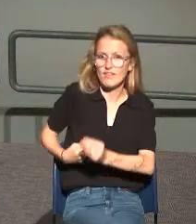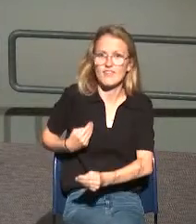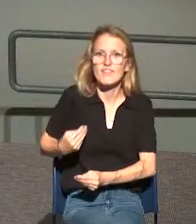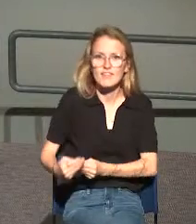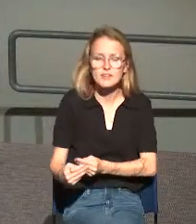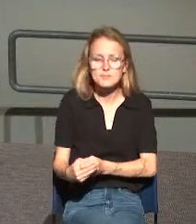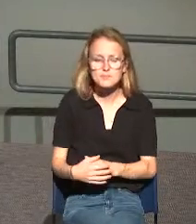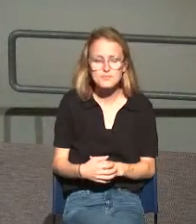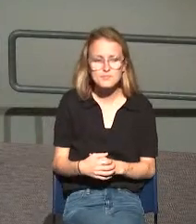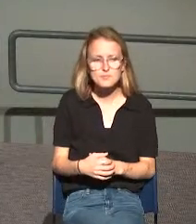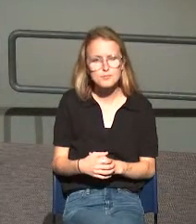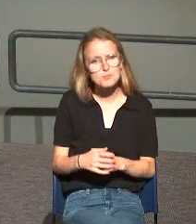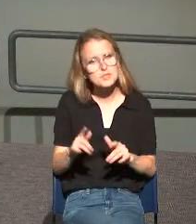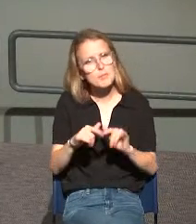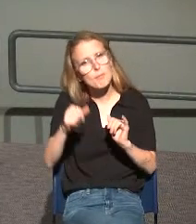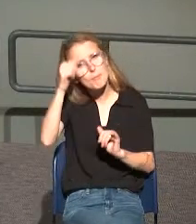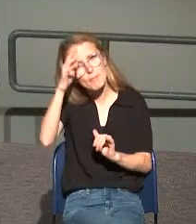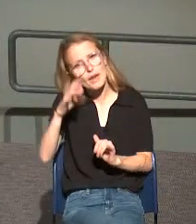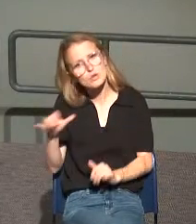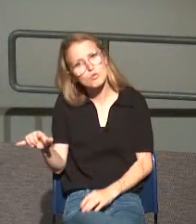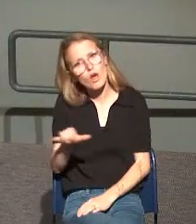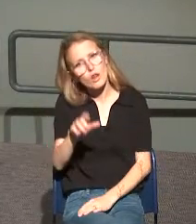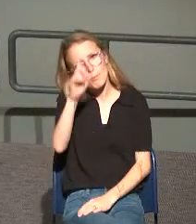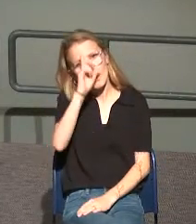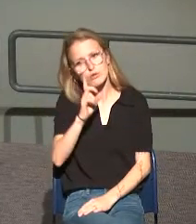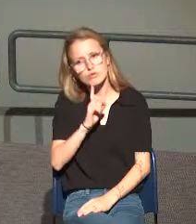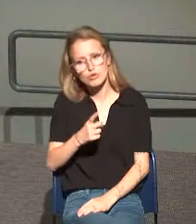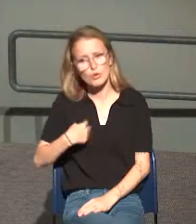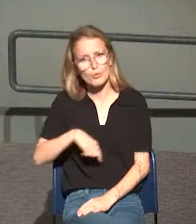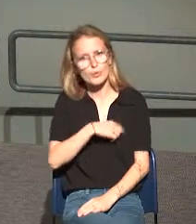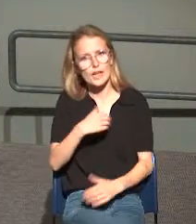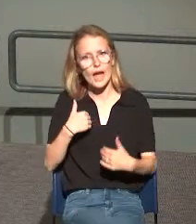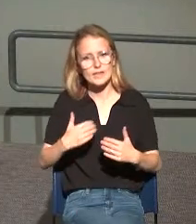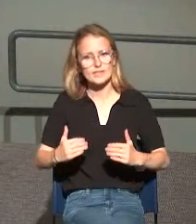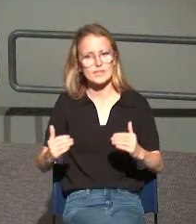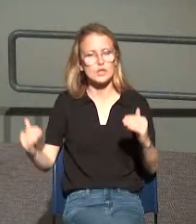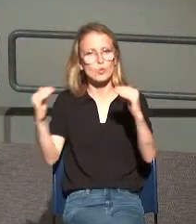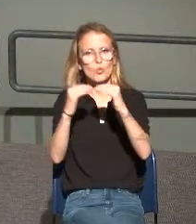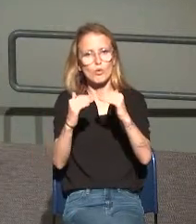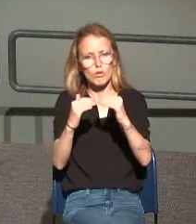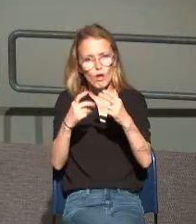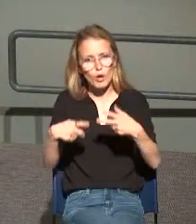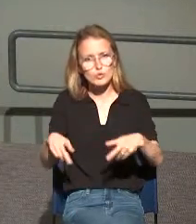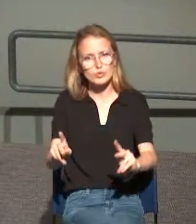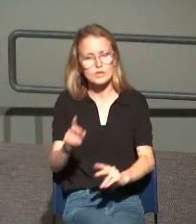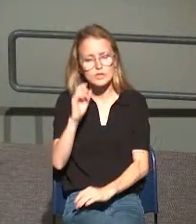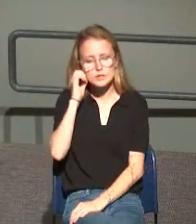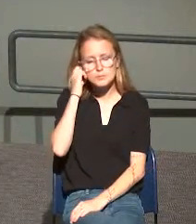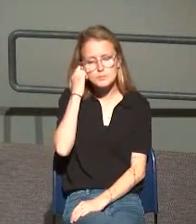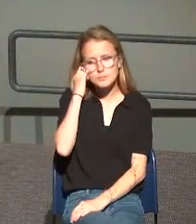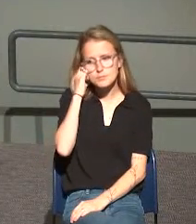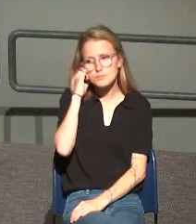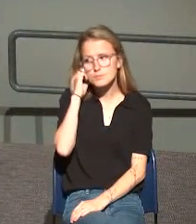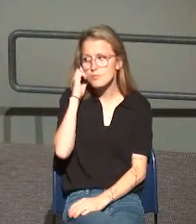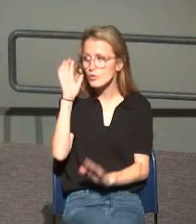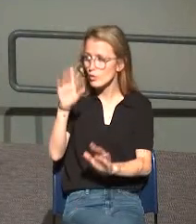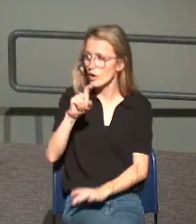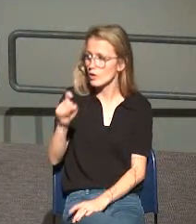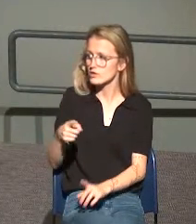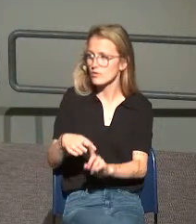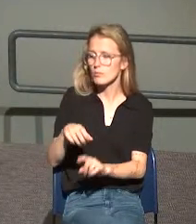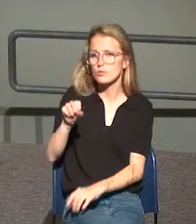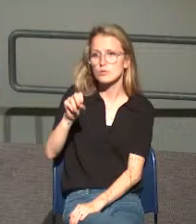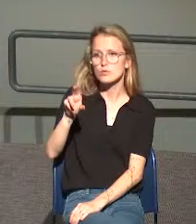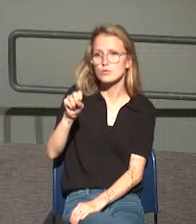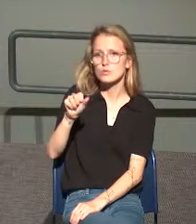also for the men, making sure that everybody had equal opportunity. Yeah. There's a great question here from Susan. It's kind